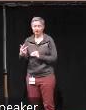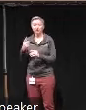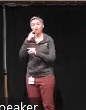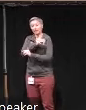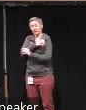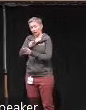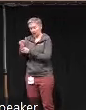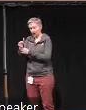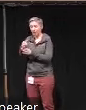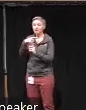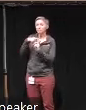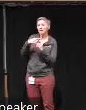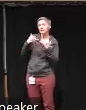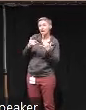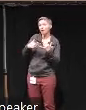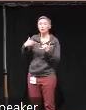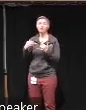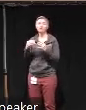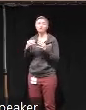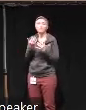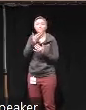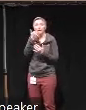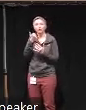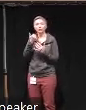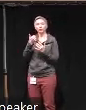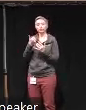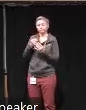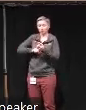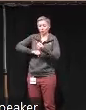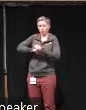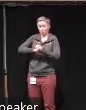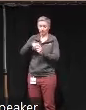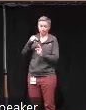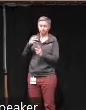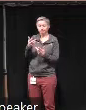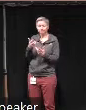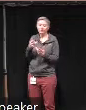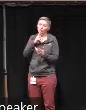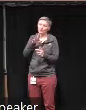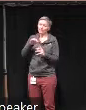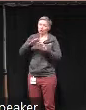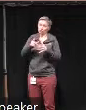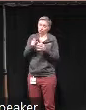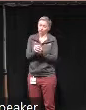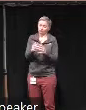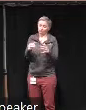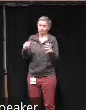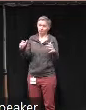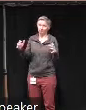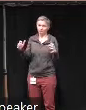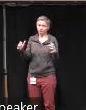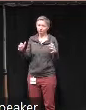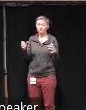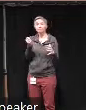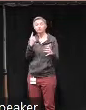as we now have more robust support, which should get larger and larger, because one of the